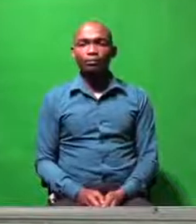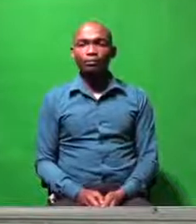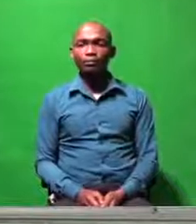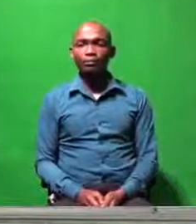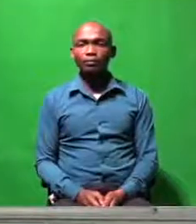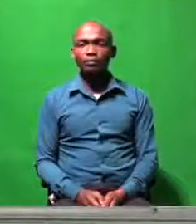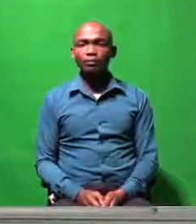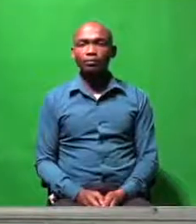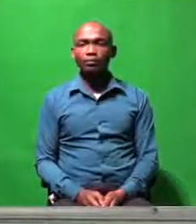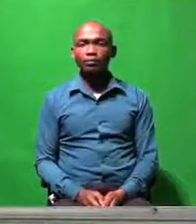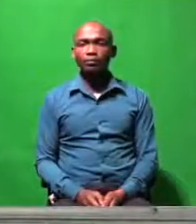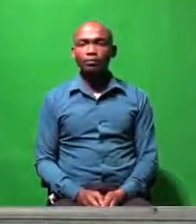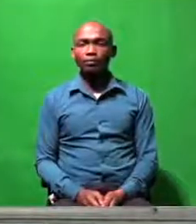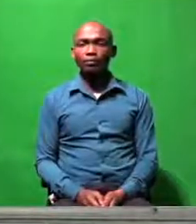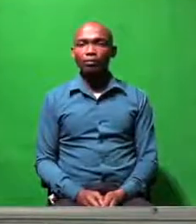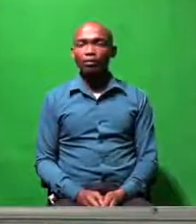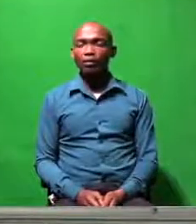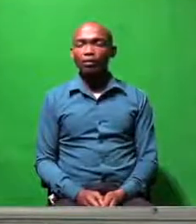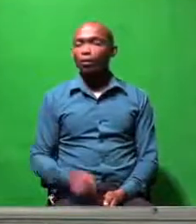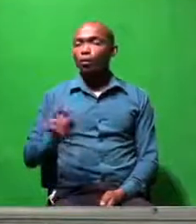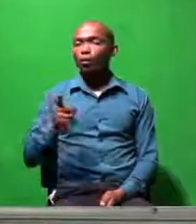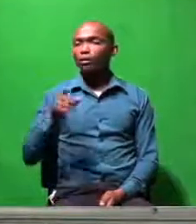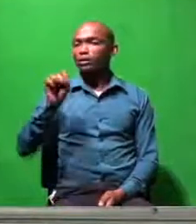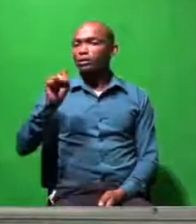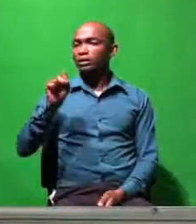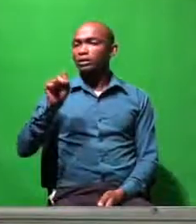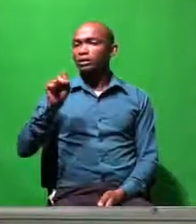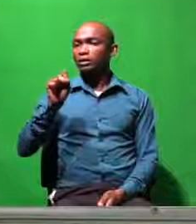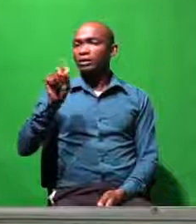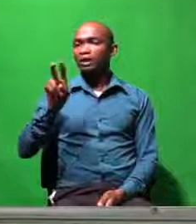What is survey? We can say what is survey and